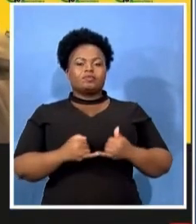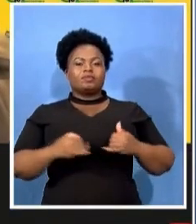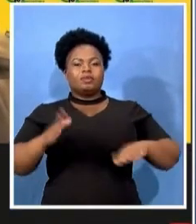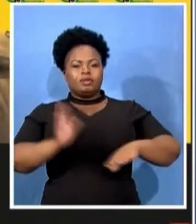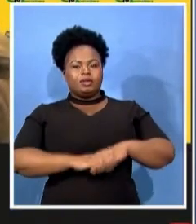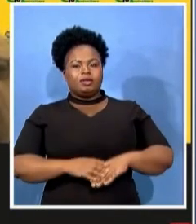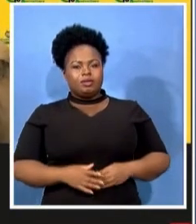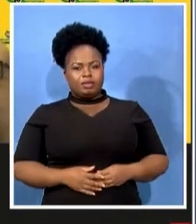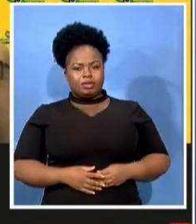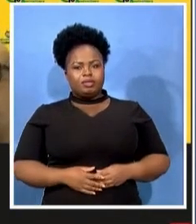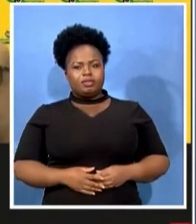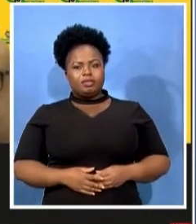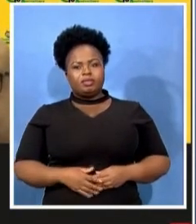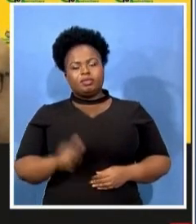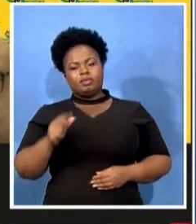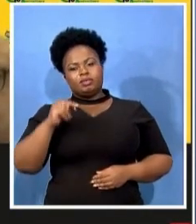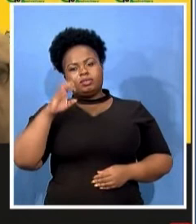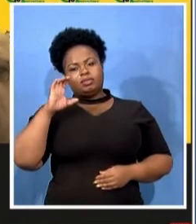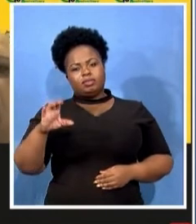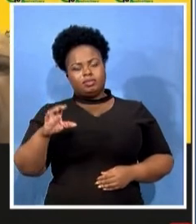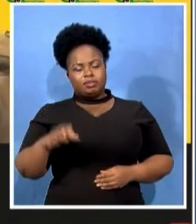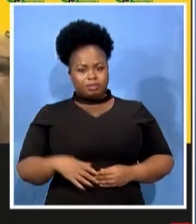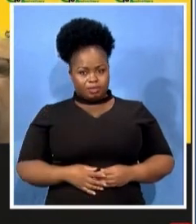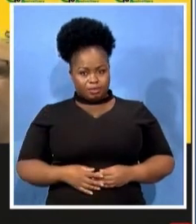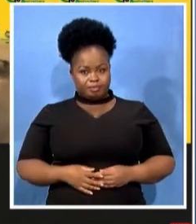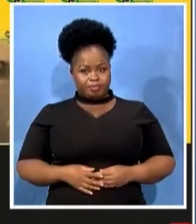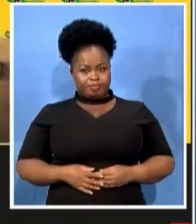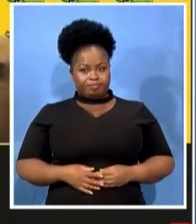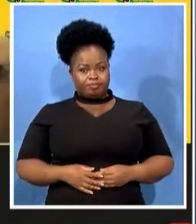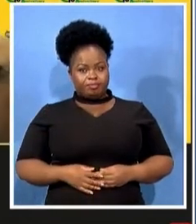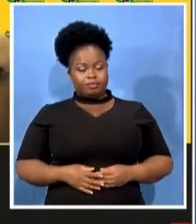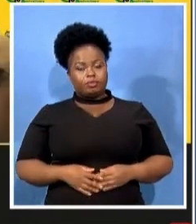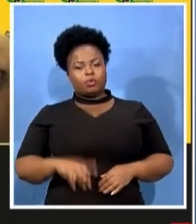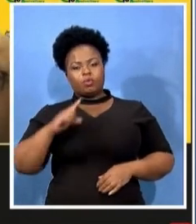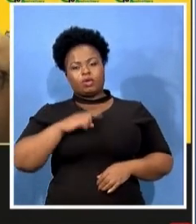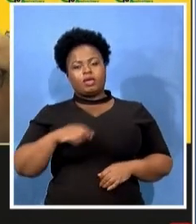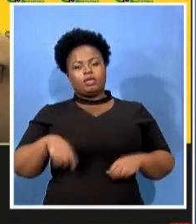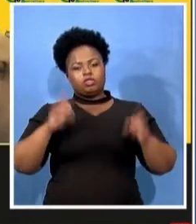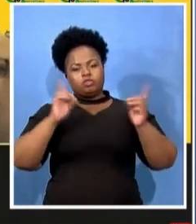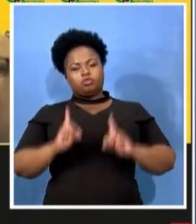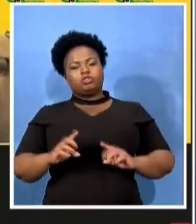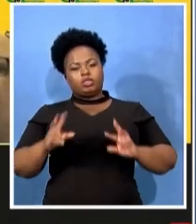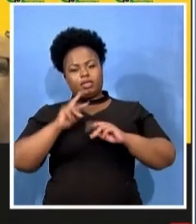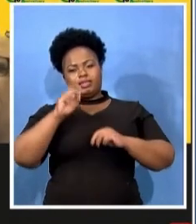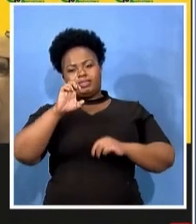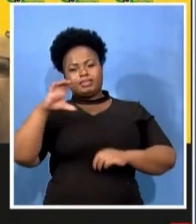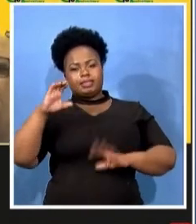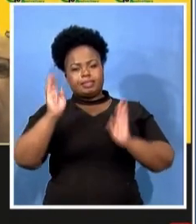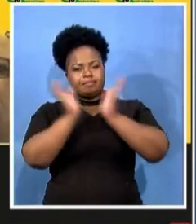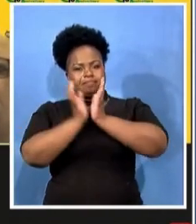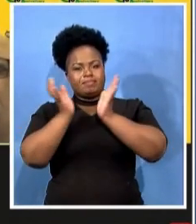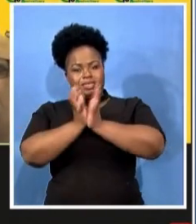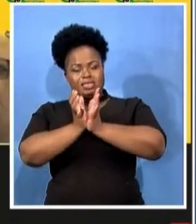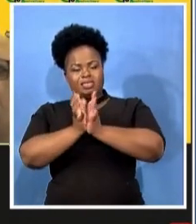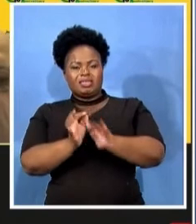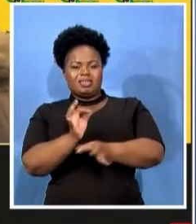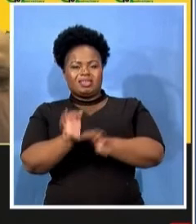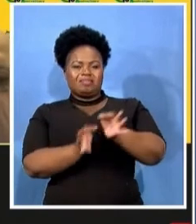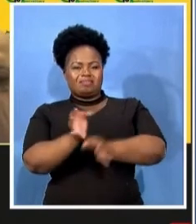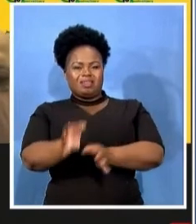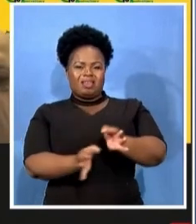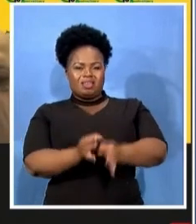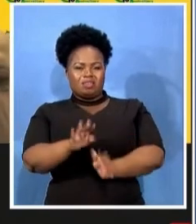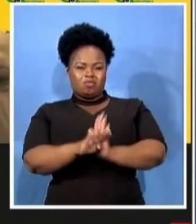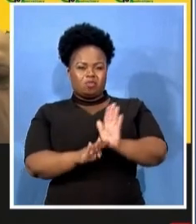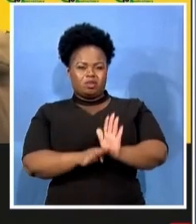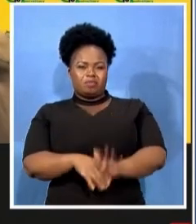ANC. It's ahead of the Special National Executive Committee meeting outlining the programs and activities leading up to the